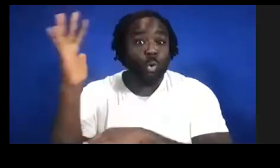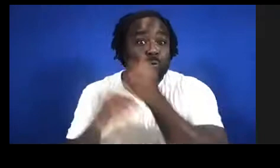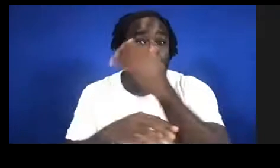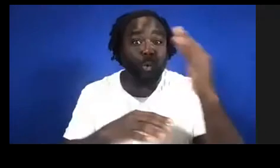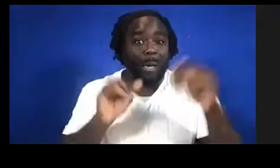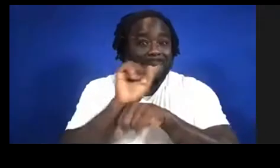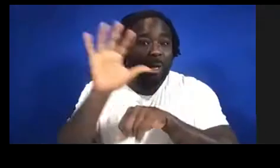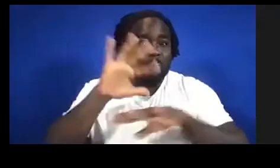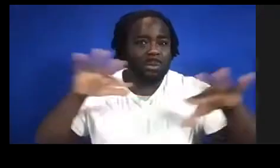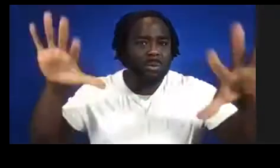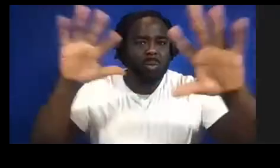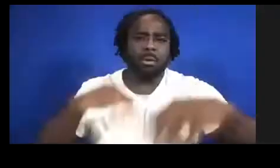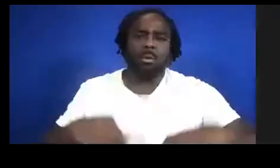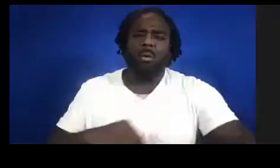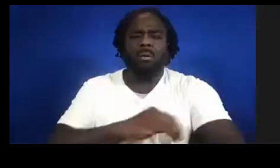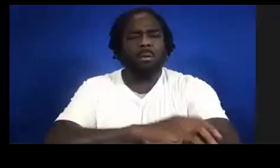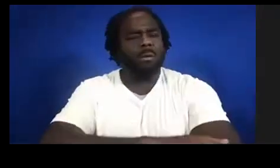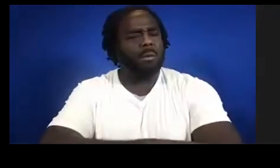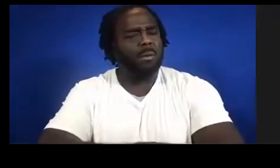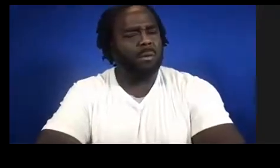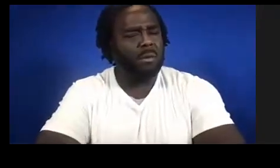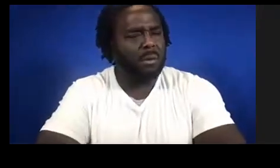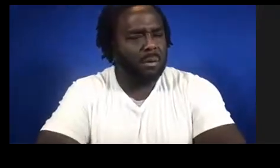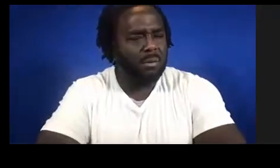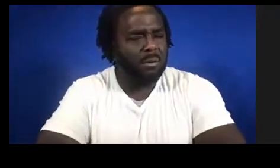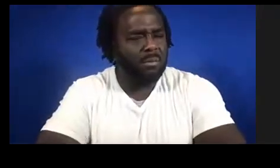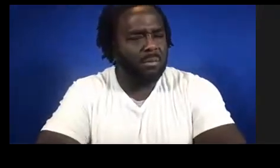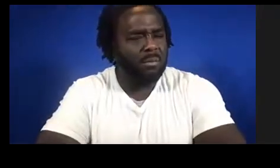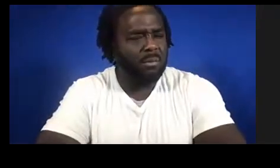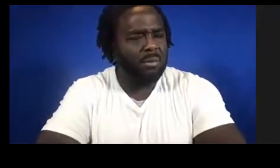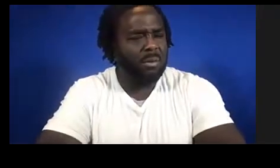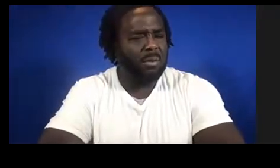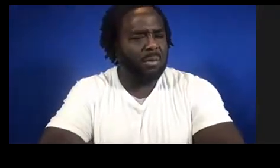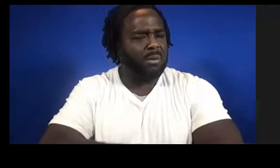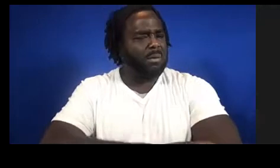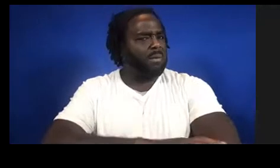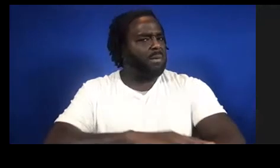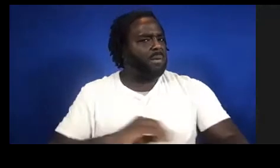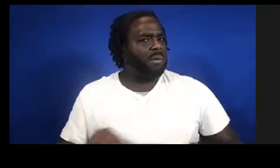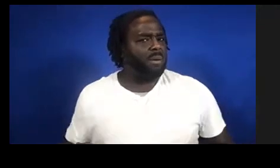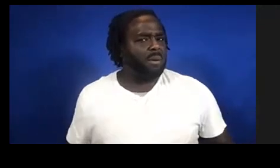Sleeping overnight in a tent in the mountains, in some trees,